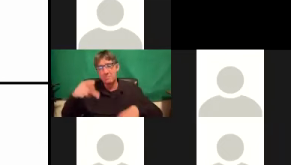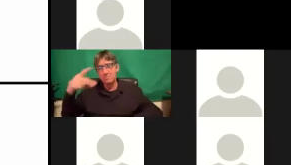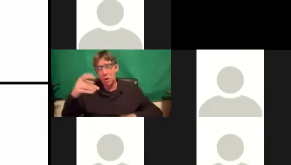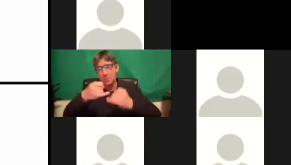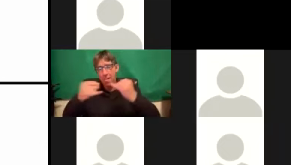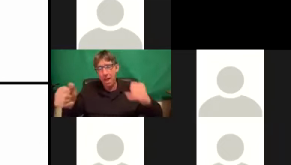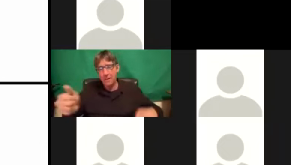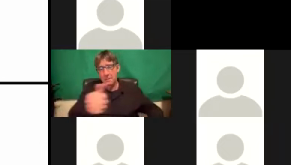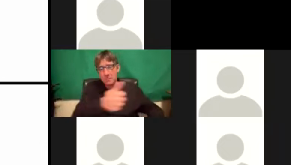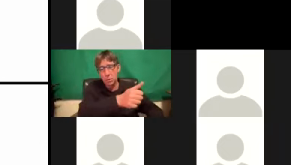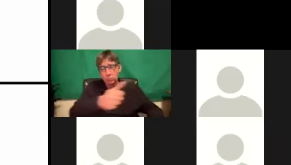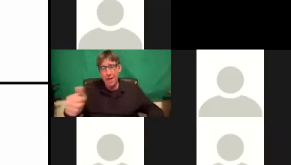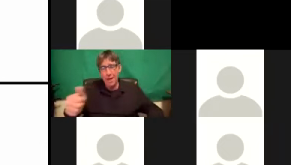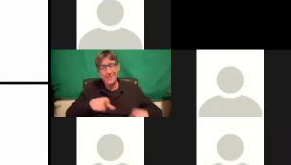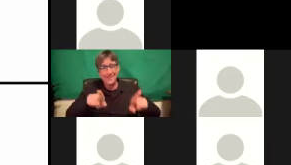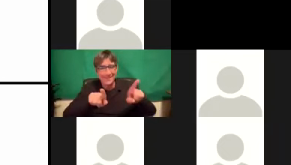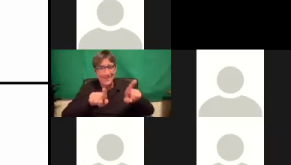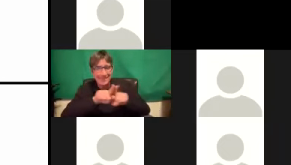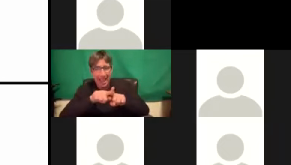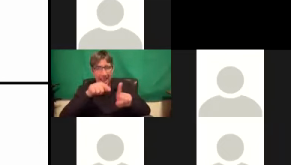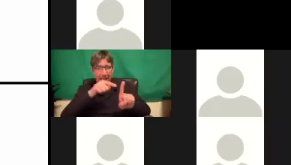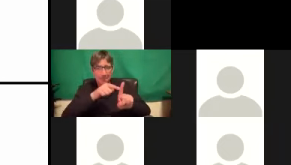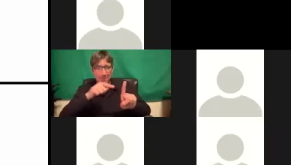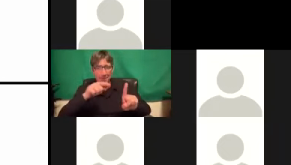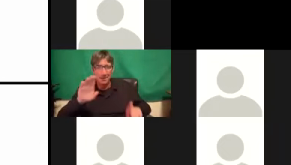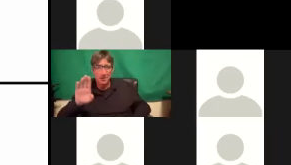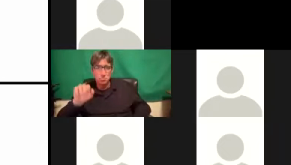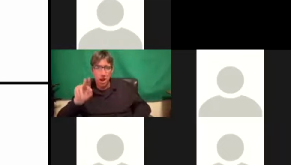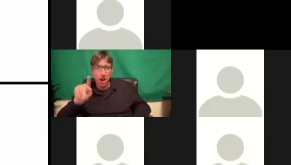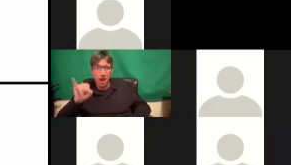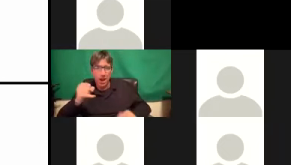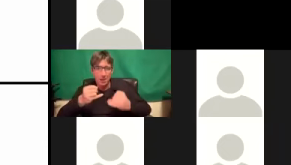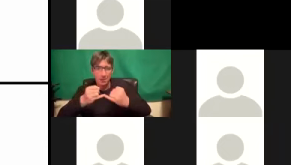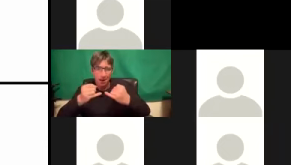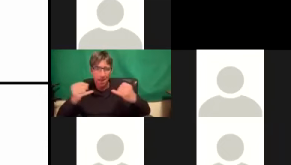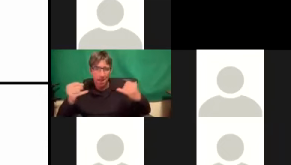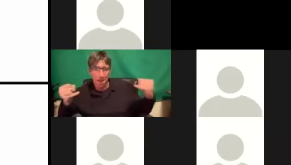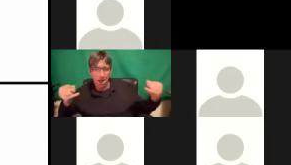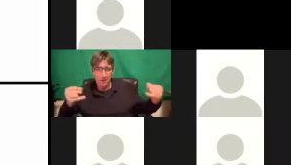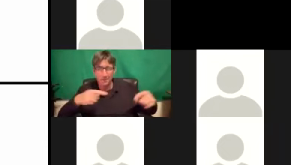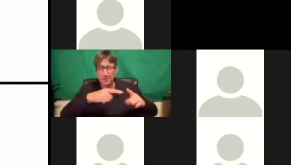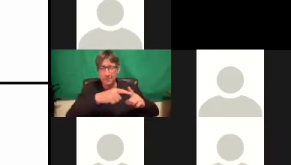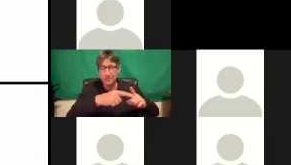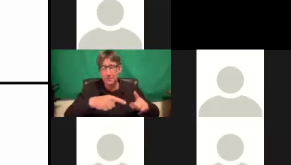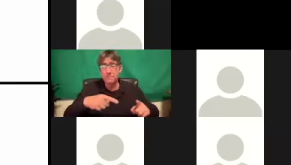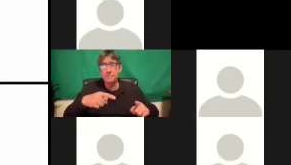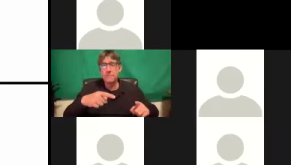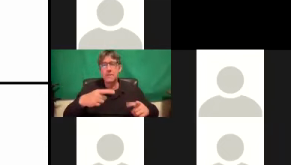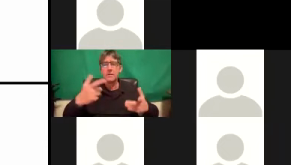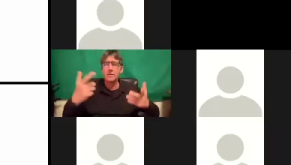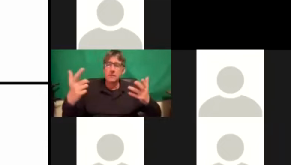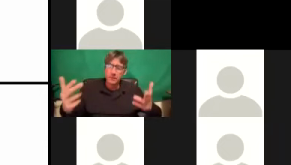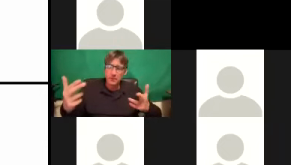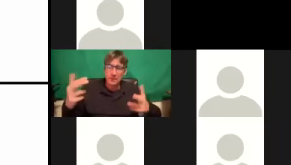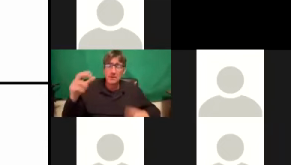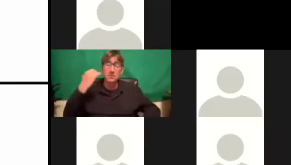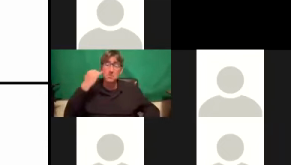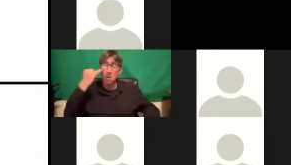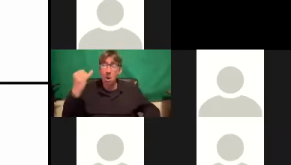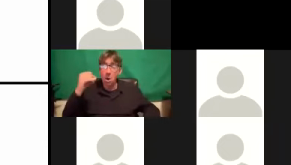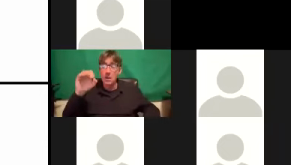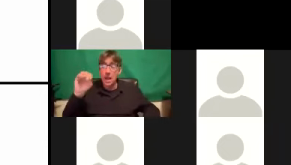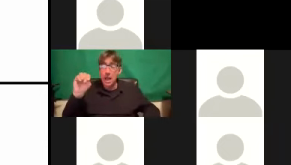people. So I was just wondering if a startup with a lower cost structure than the MBTA wanted to operate on the commuter rail lines